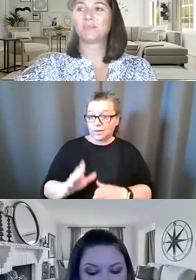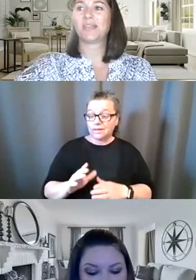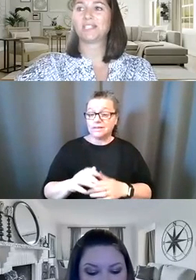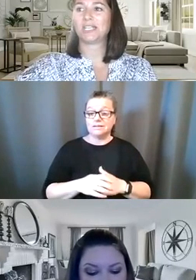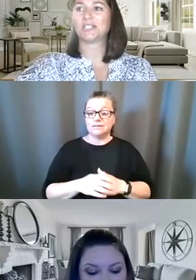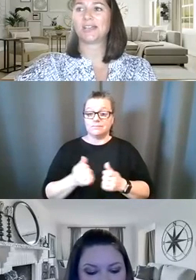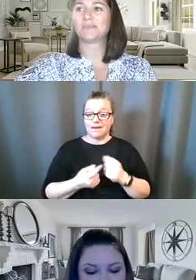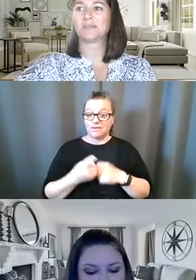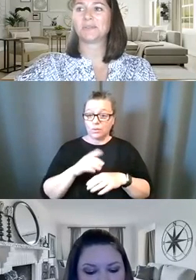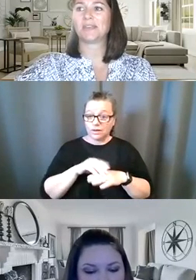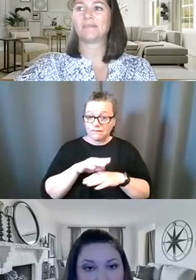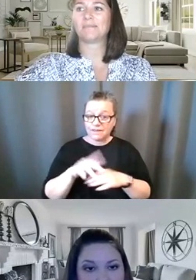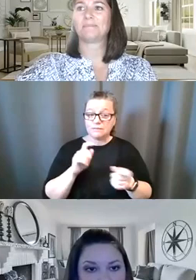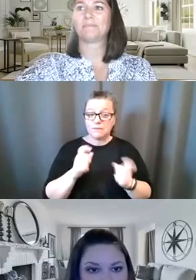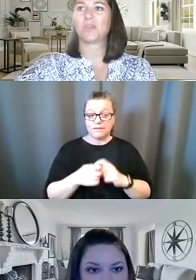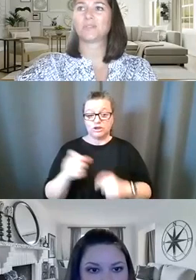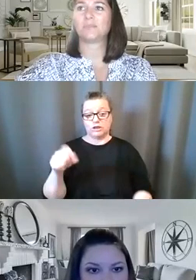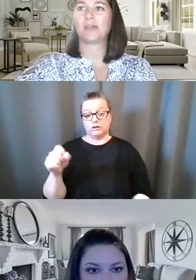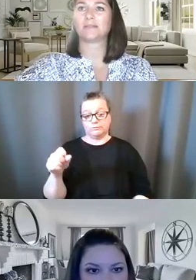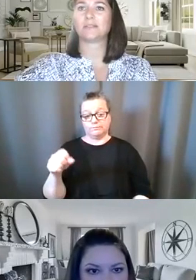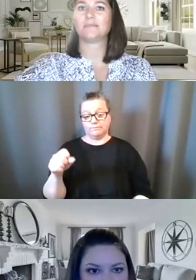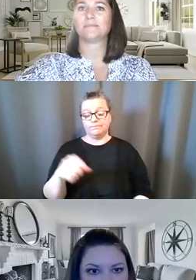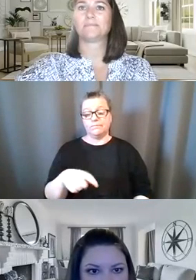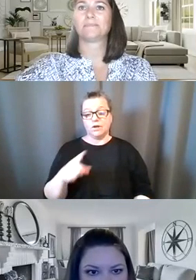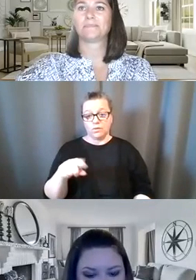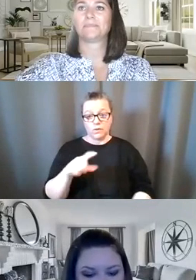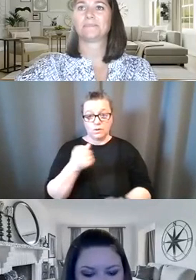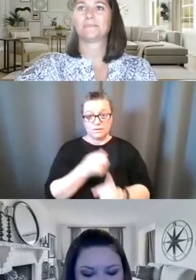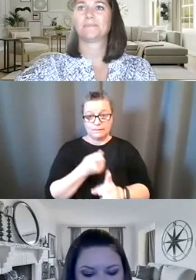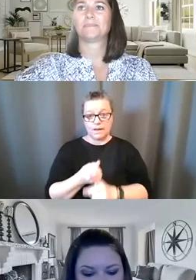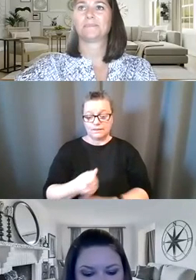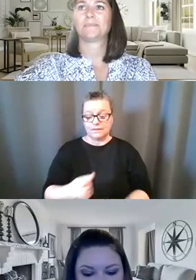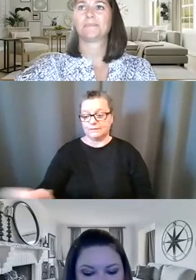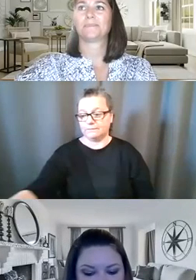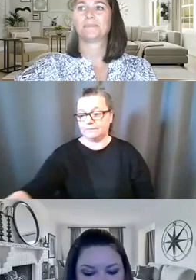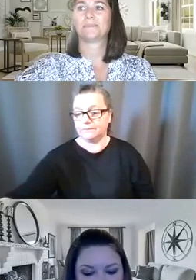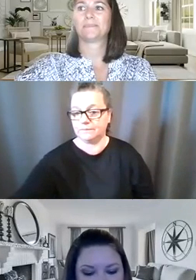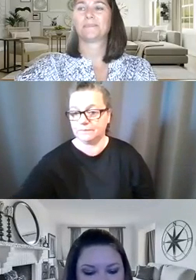affected by the change, absolutely. Those impacted.